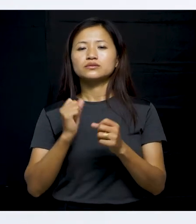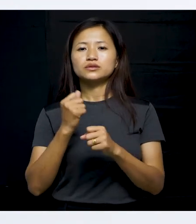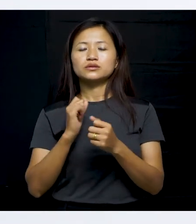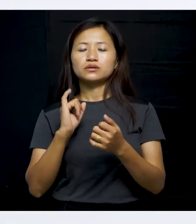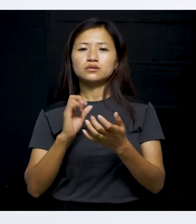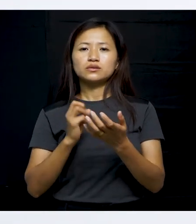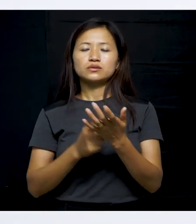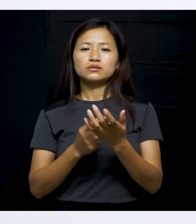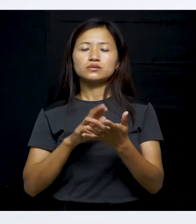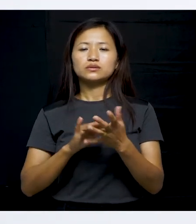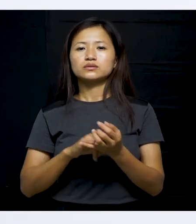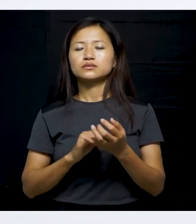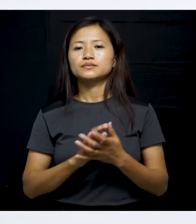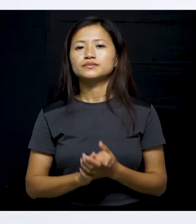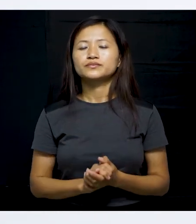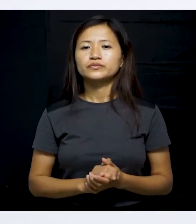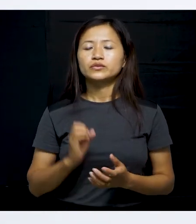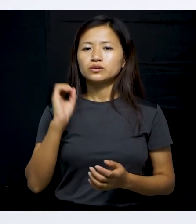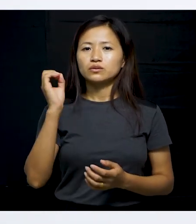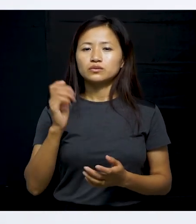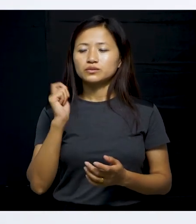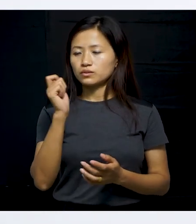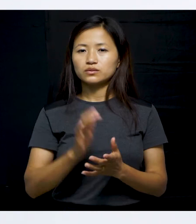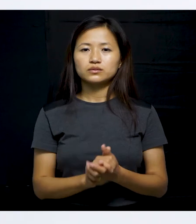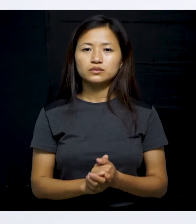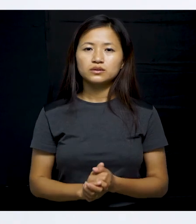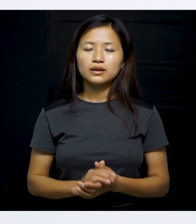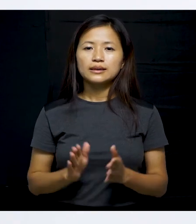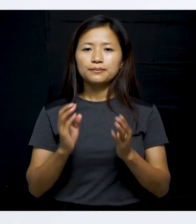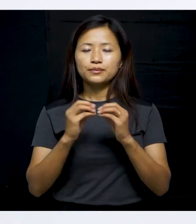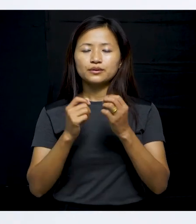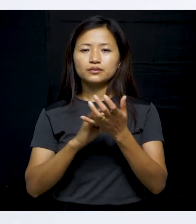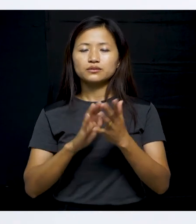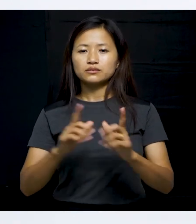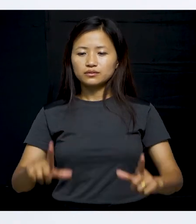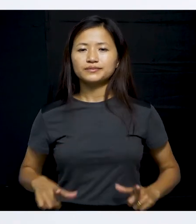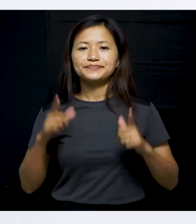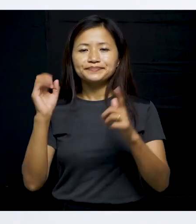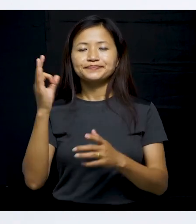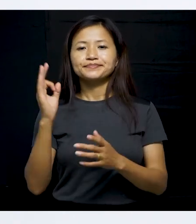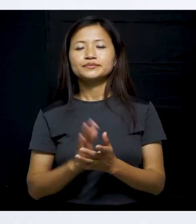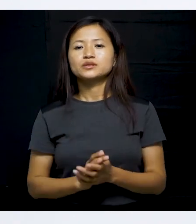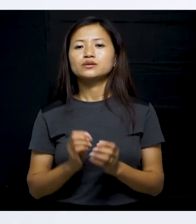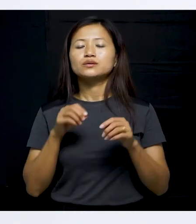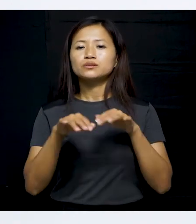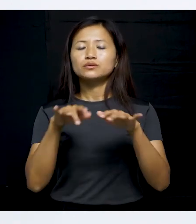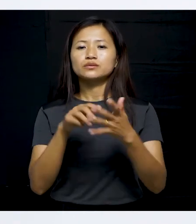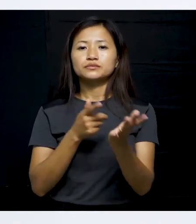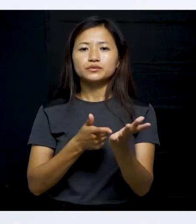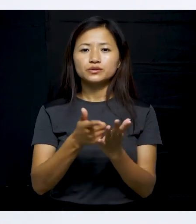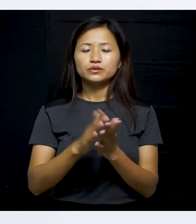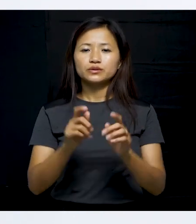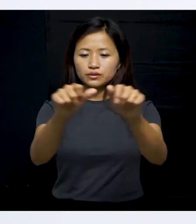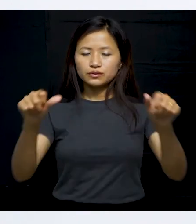the occupation. I've told you that there are different types of occupation based on the lifestyles of rural and urban areas.